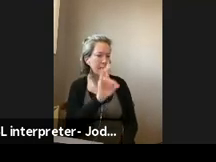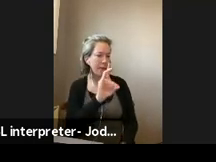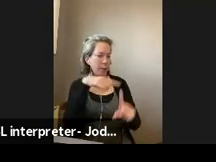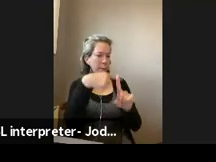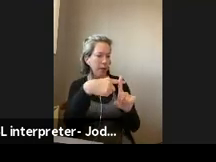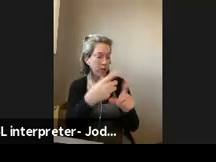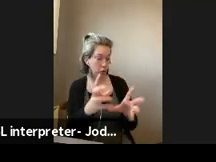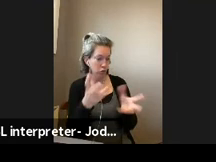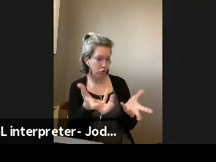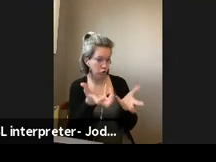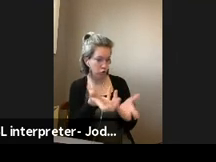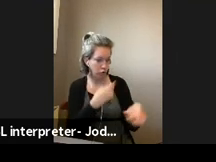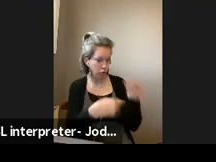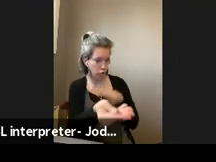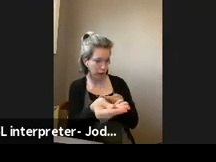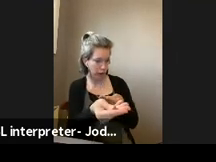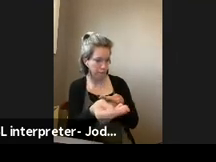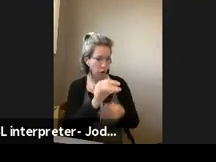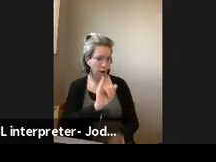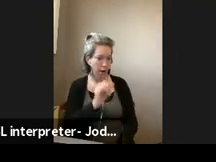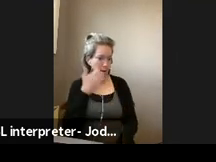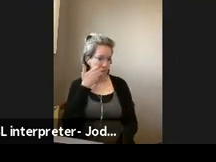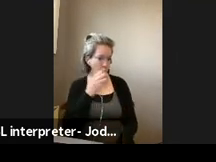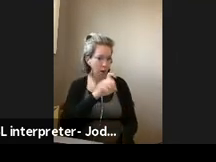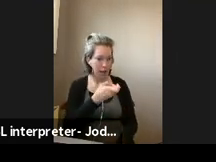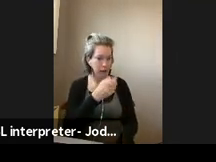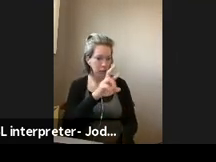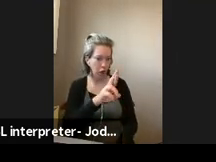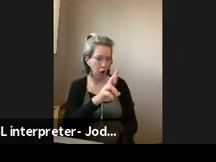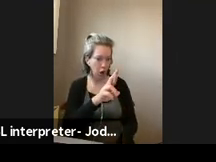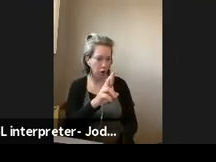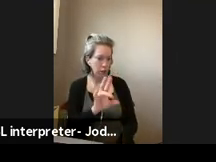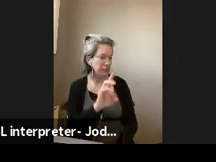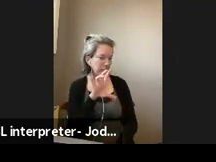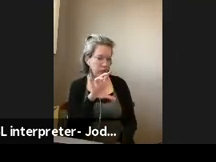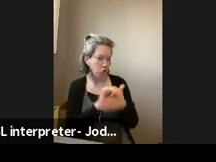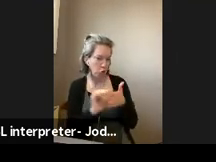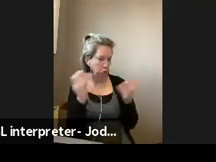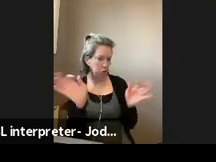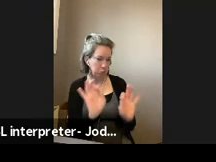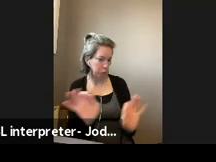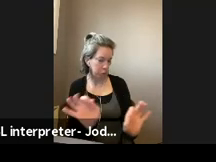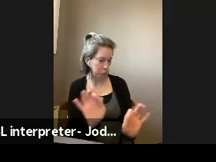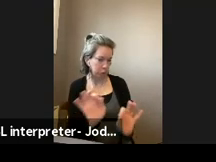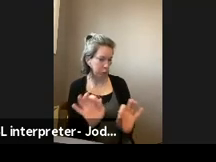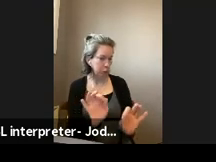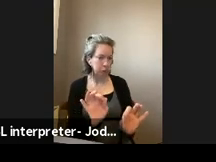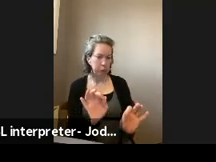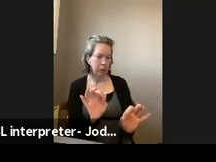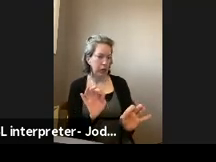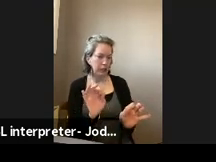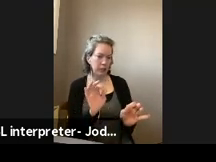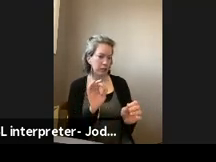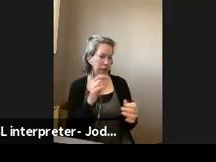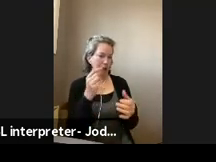for an iPhone XR? It's just $700. It's got a faster processor, a 12 megapixel